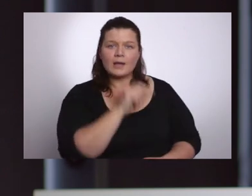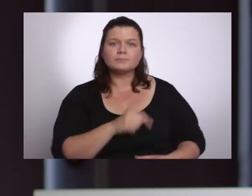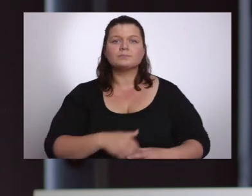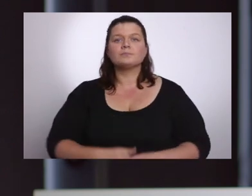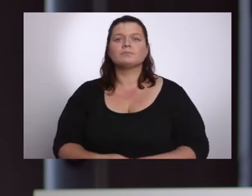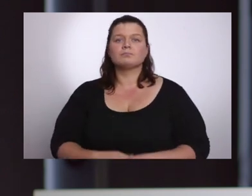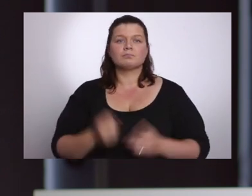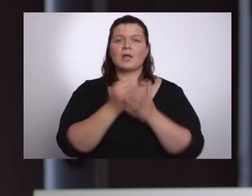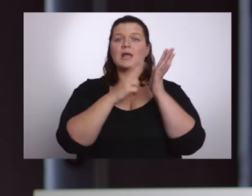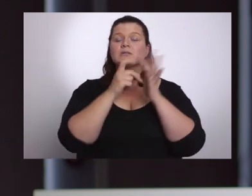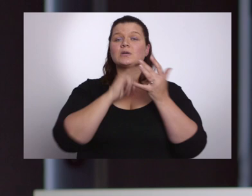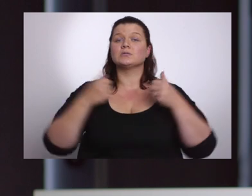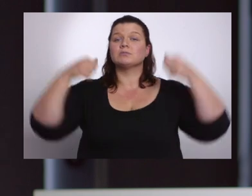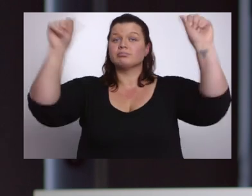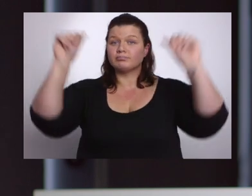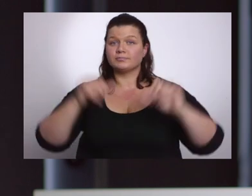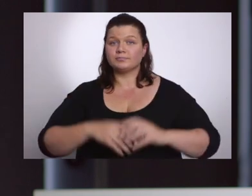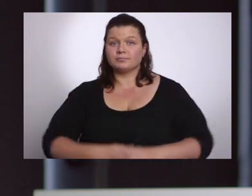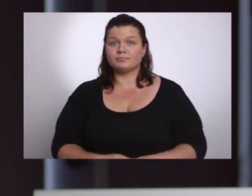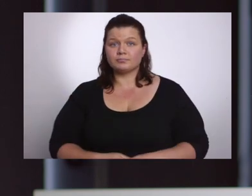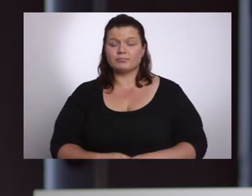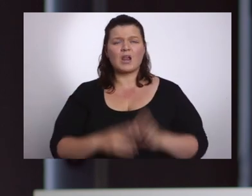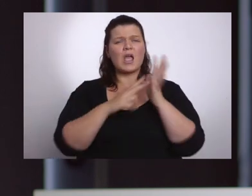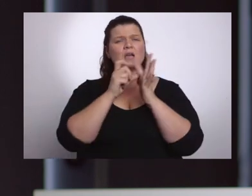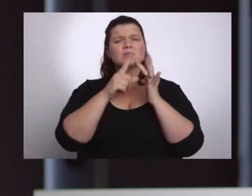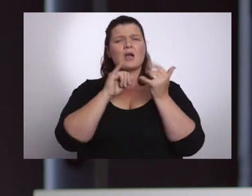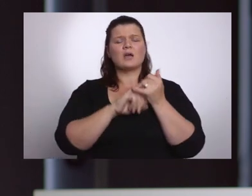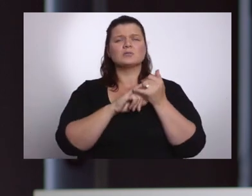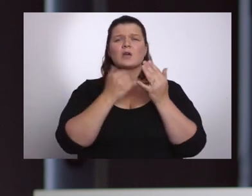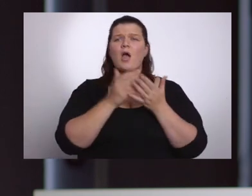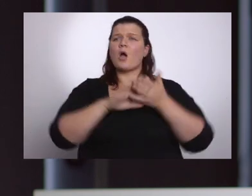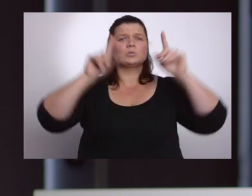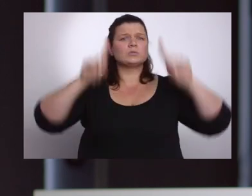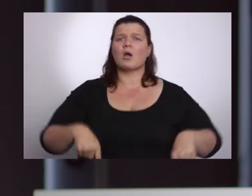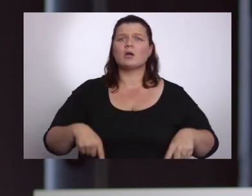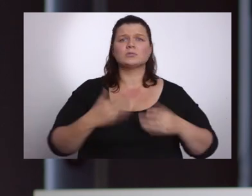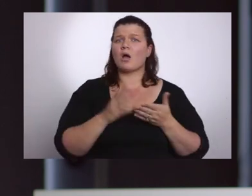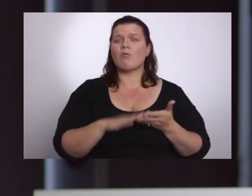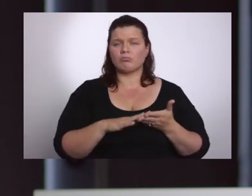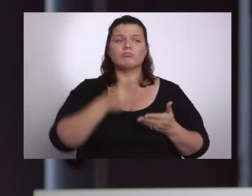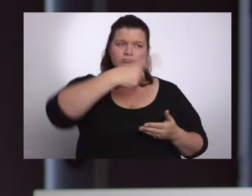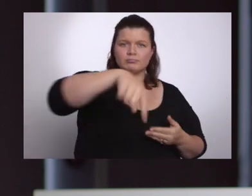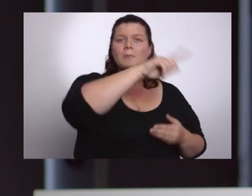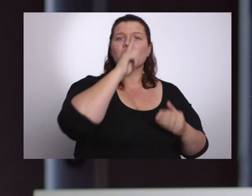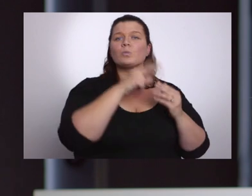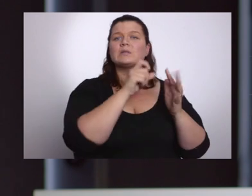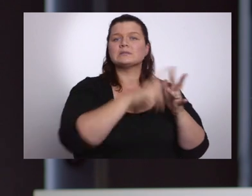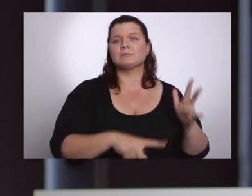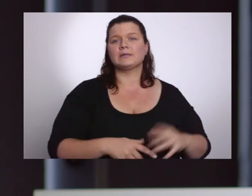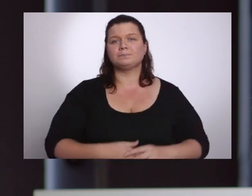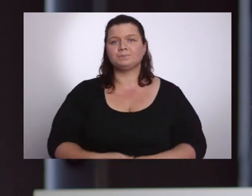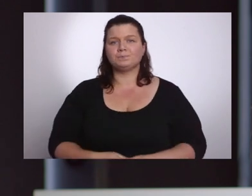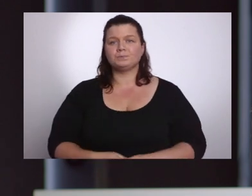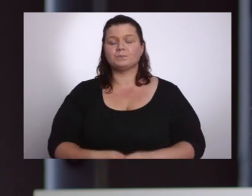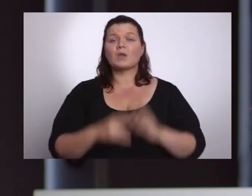Hearing from people with disability is important for the scheme to grow. People with disability built the NDIS and they will continue to build the NDIS to